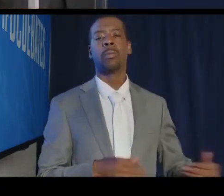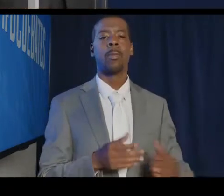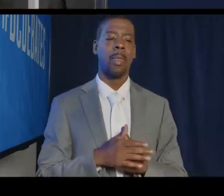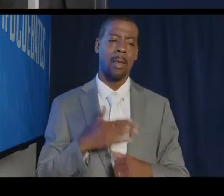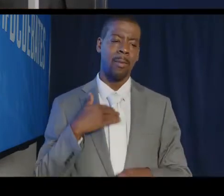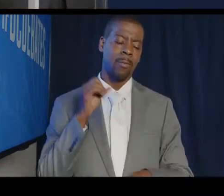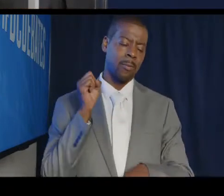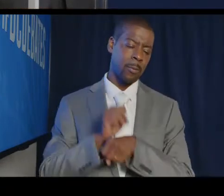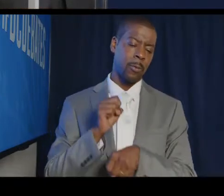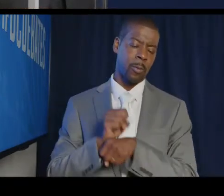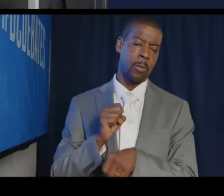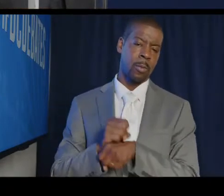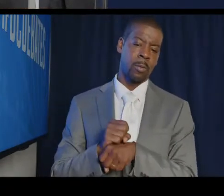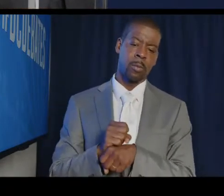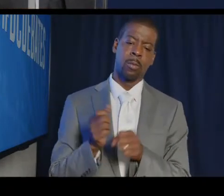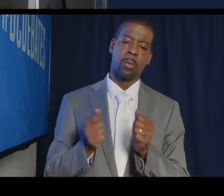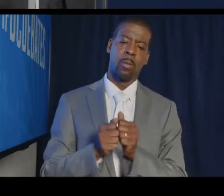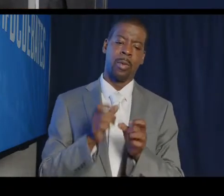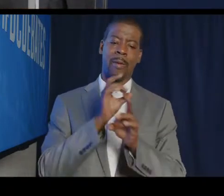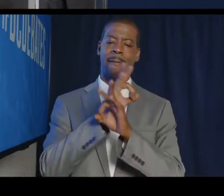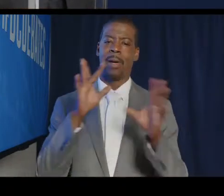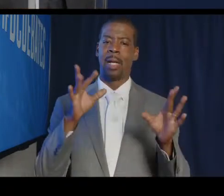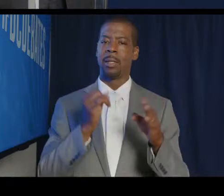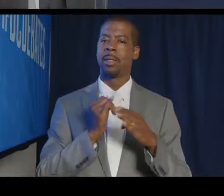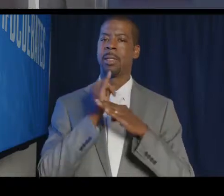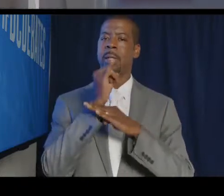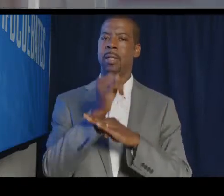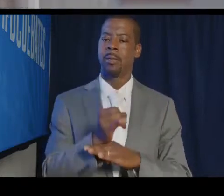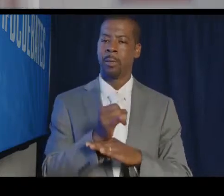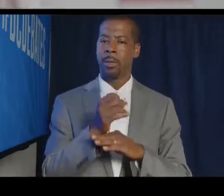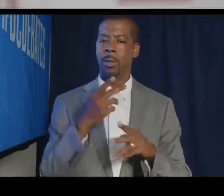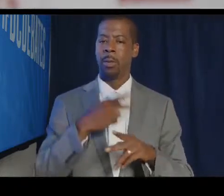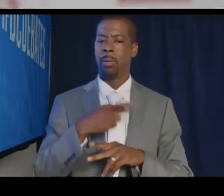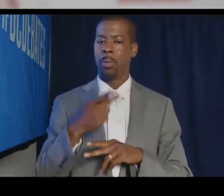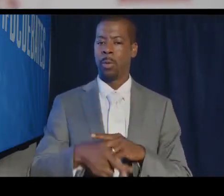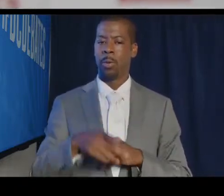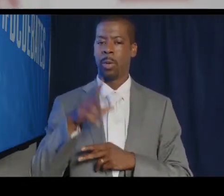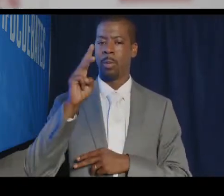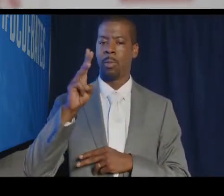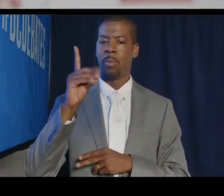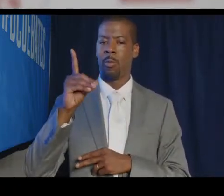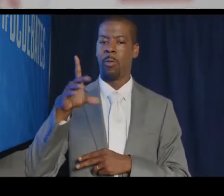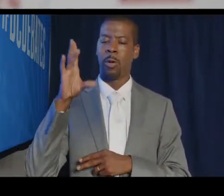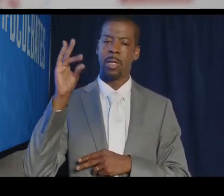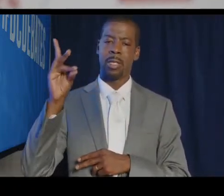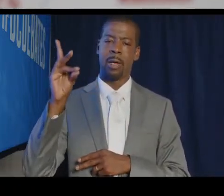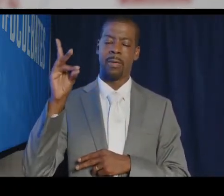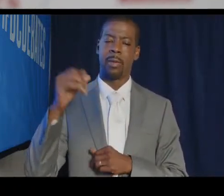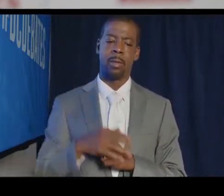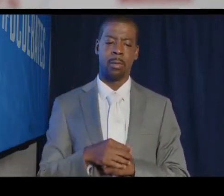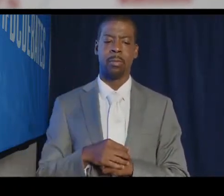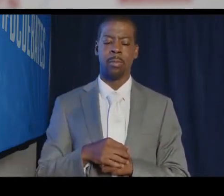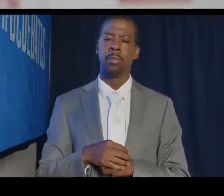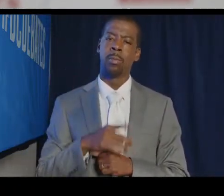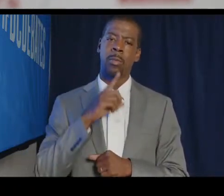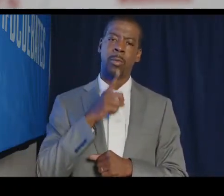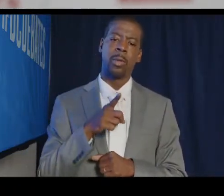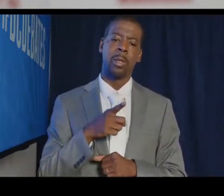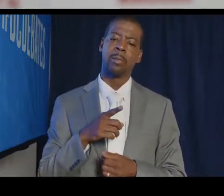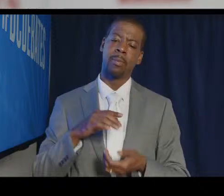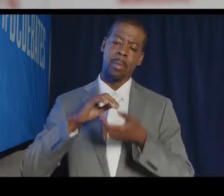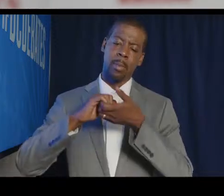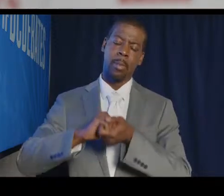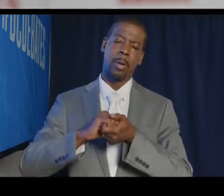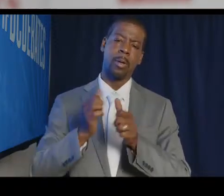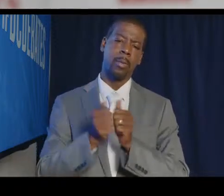year or so with some violence interrupter programs in the area I live in, Ward 7, and I've been engaged with those programs across the district. And so